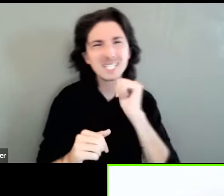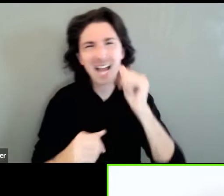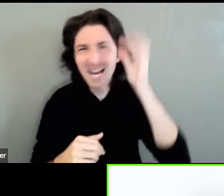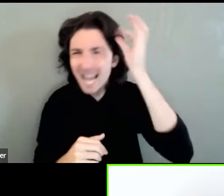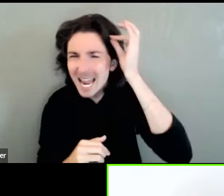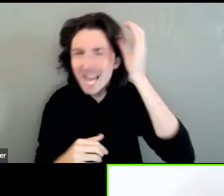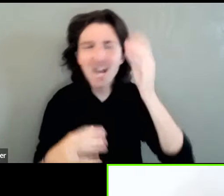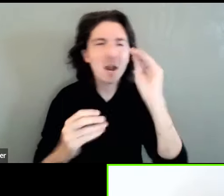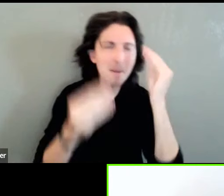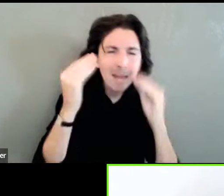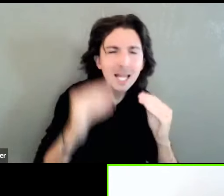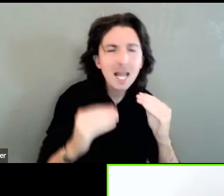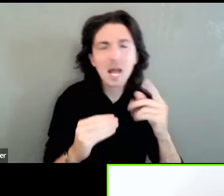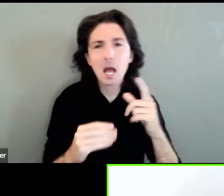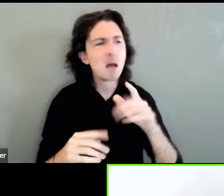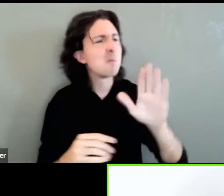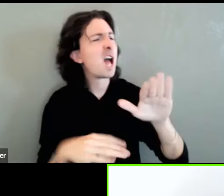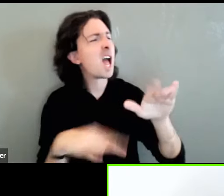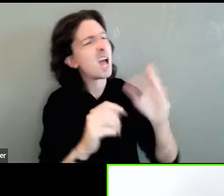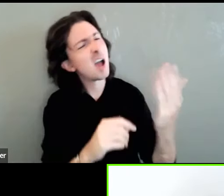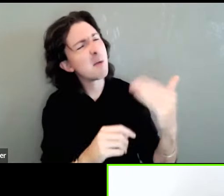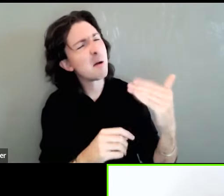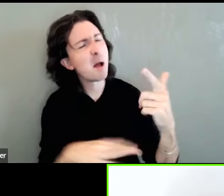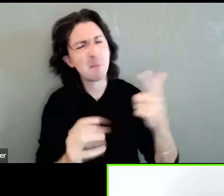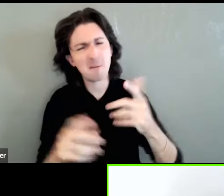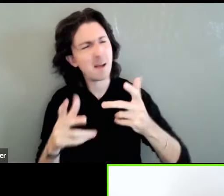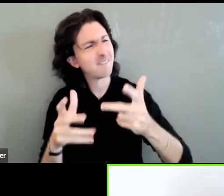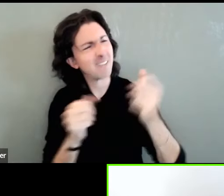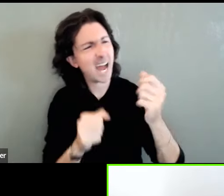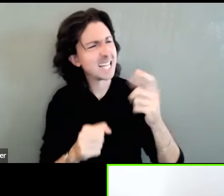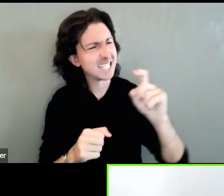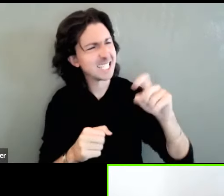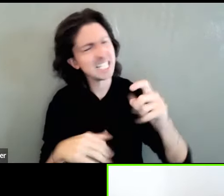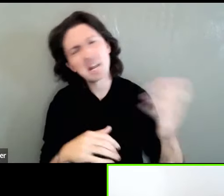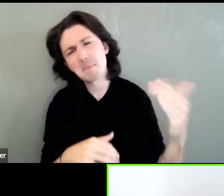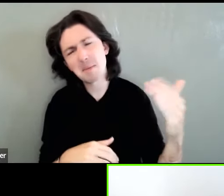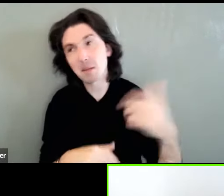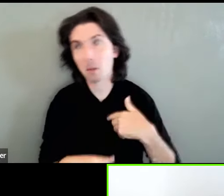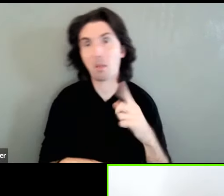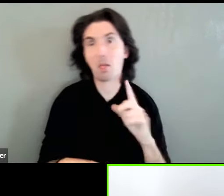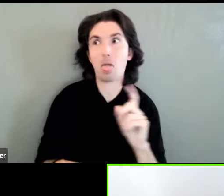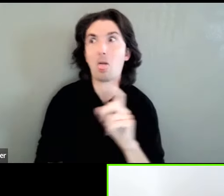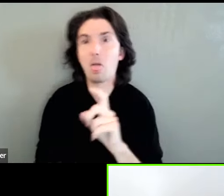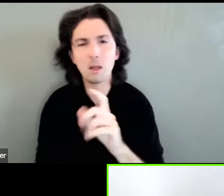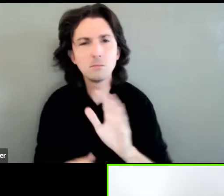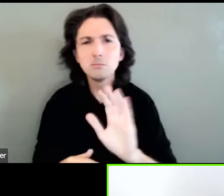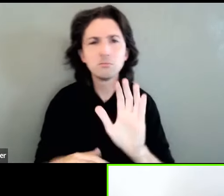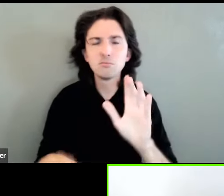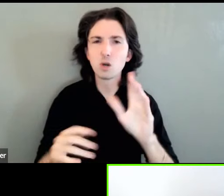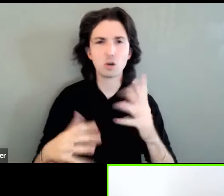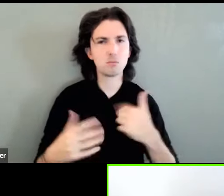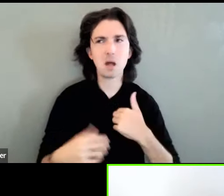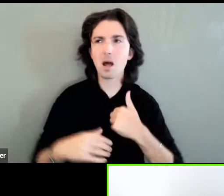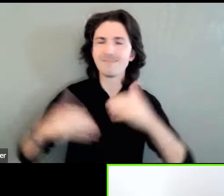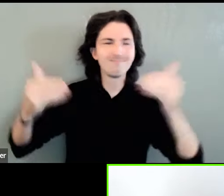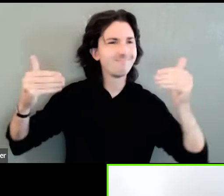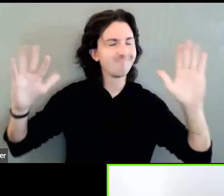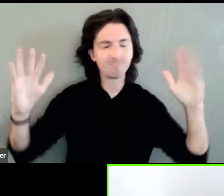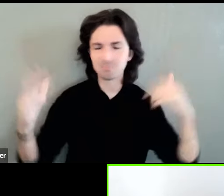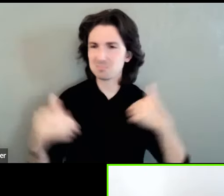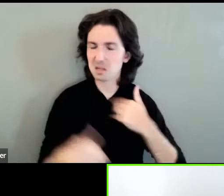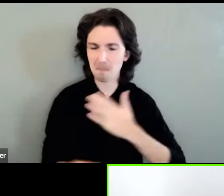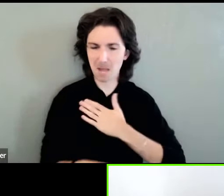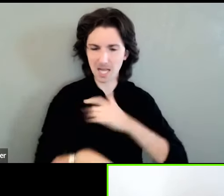they say, oh, real quick, let's just do this. It really should be 15 minutes off the clock. Often there's some sort of breakfast